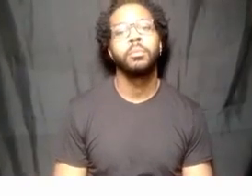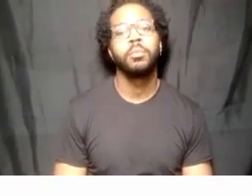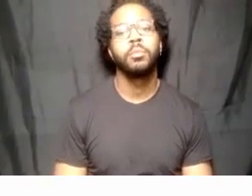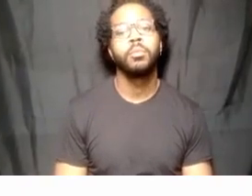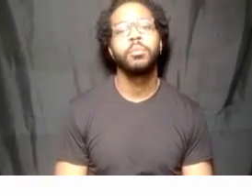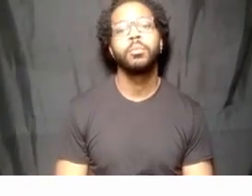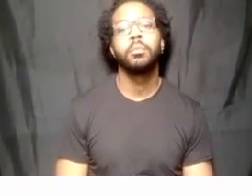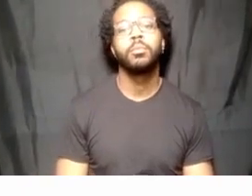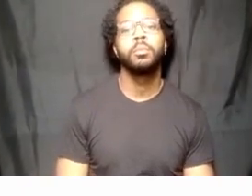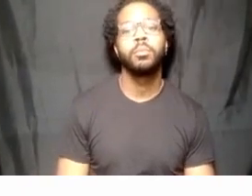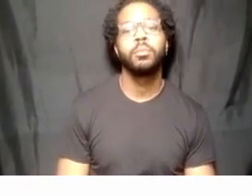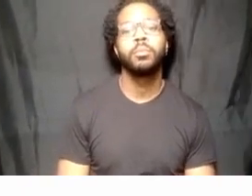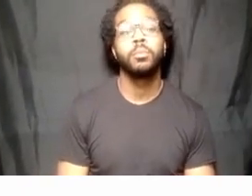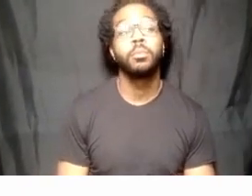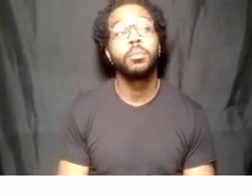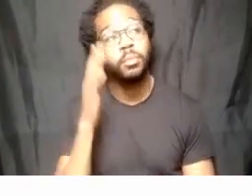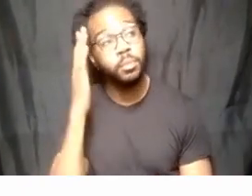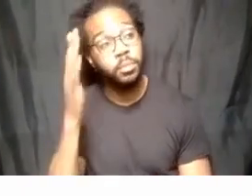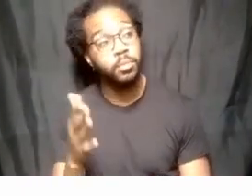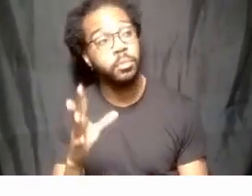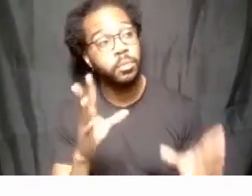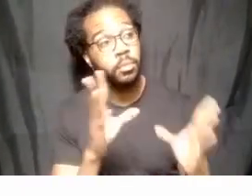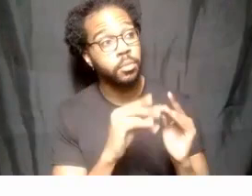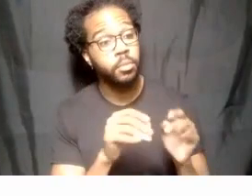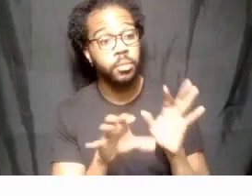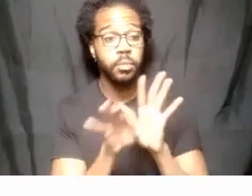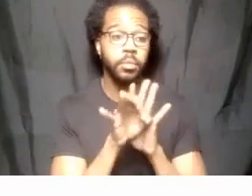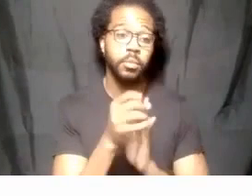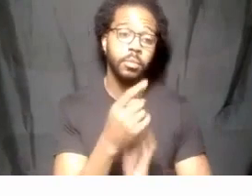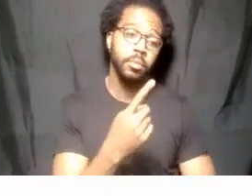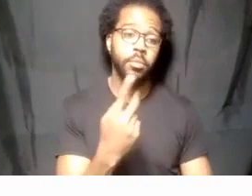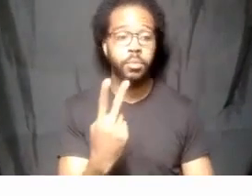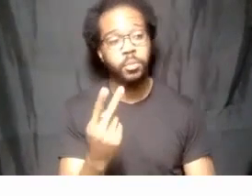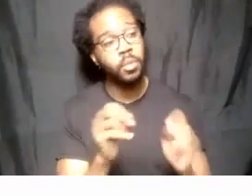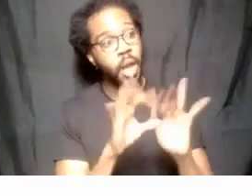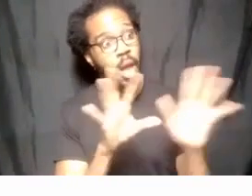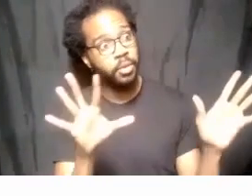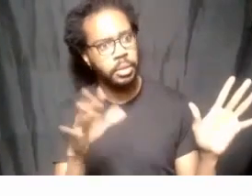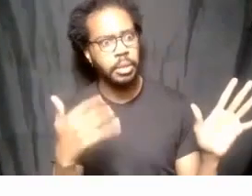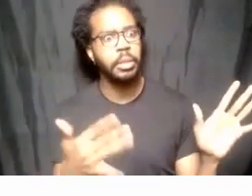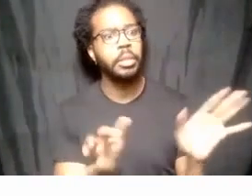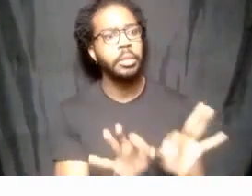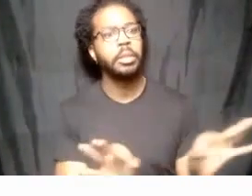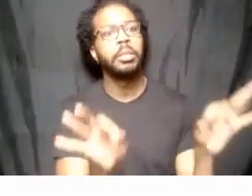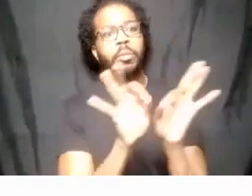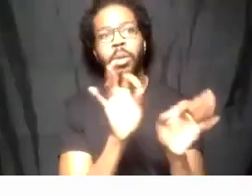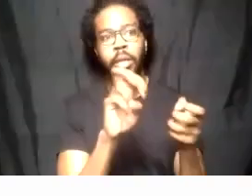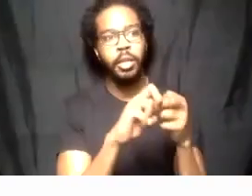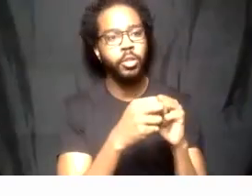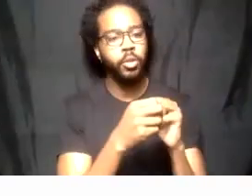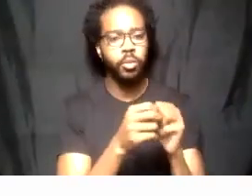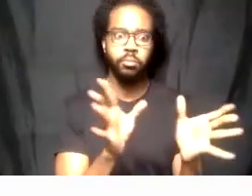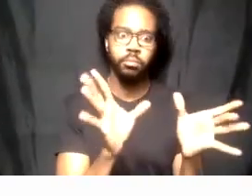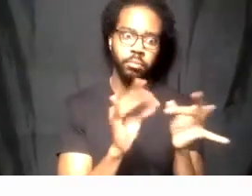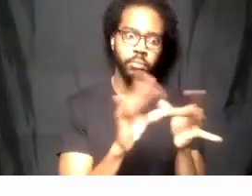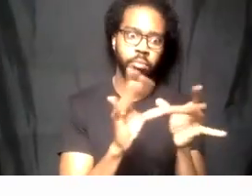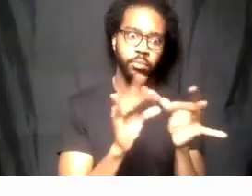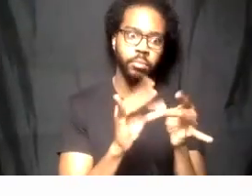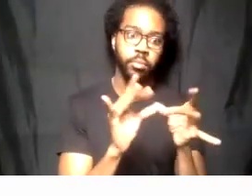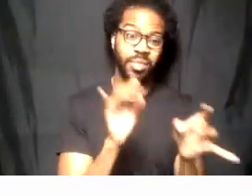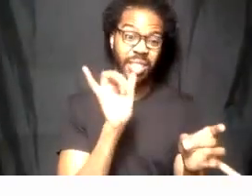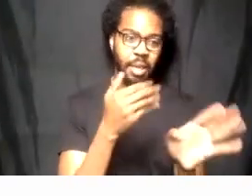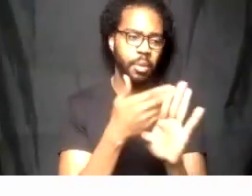On future calls, would you consider selecting one or two of the obvious burning issues and addressing those at the top of the hour before